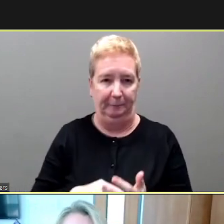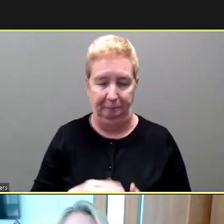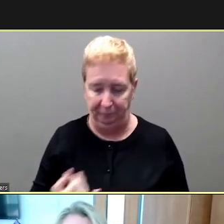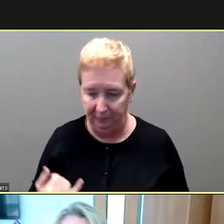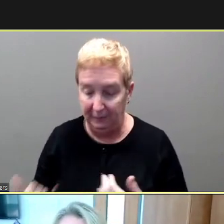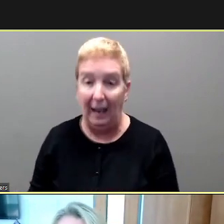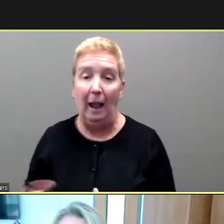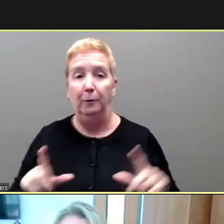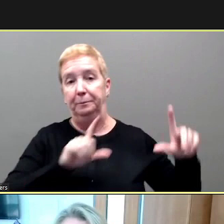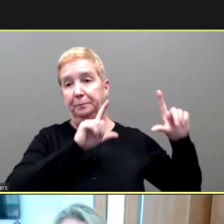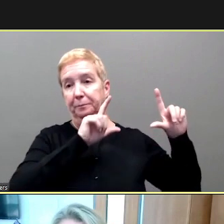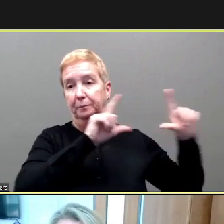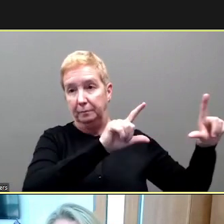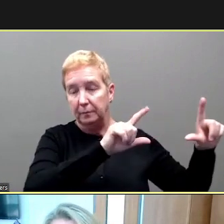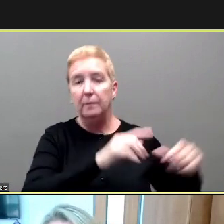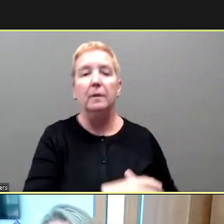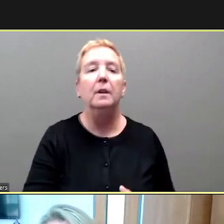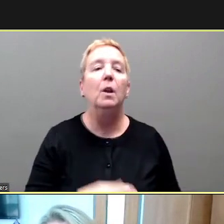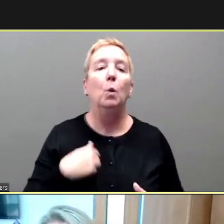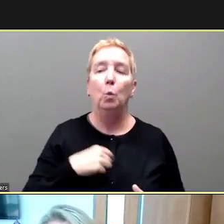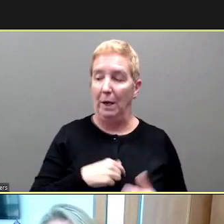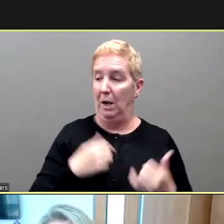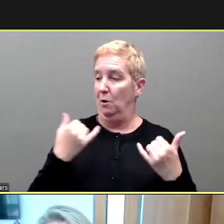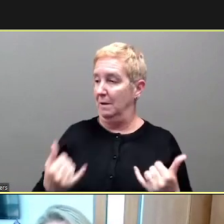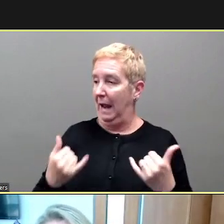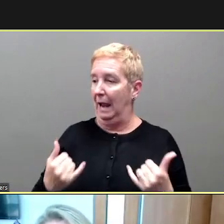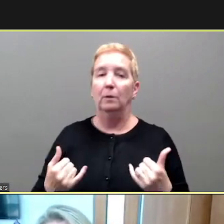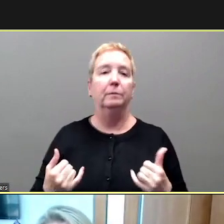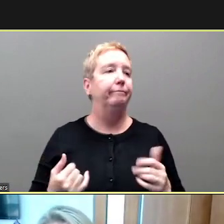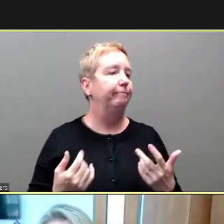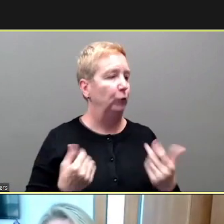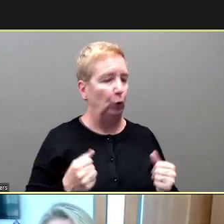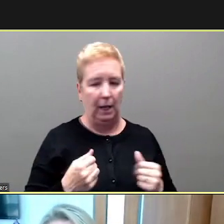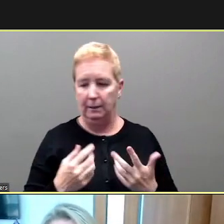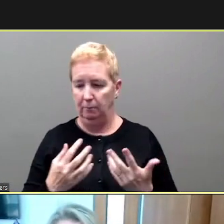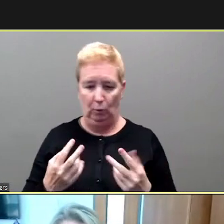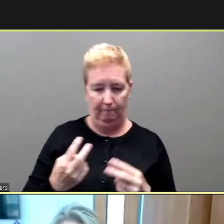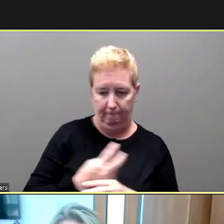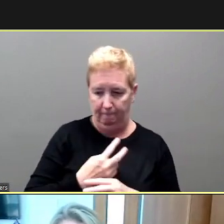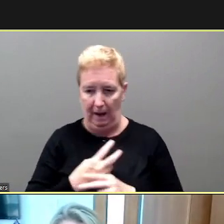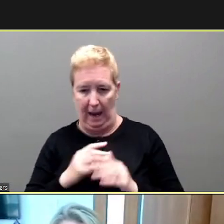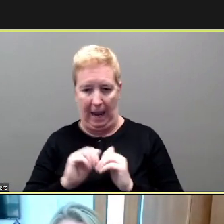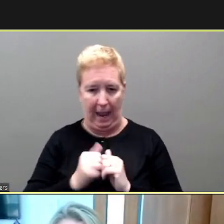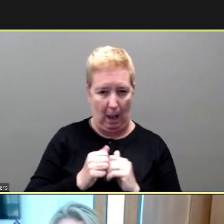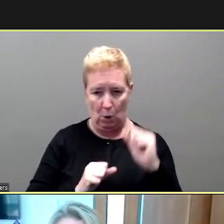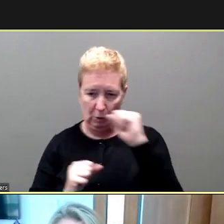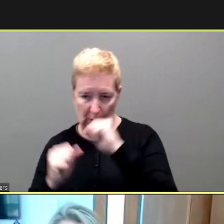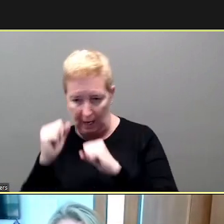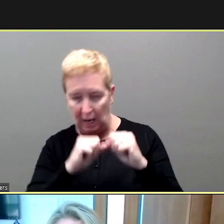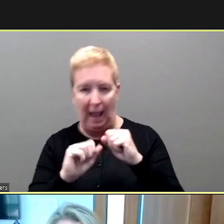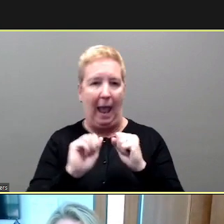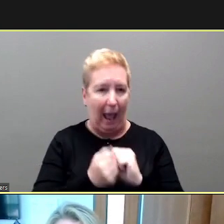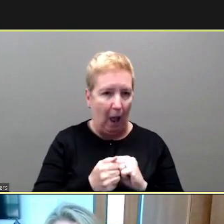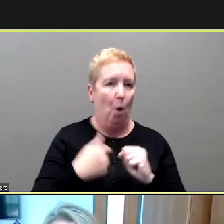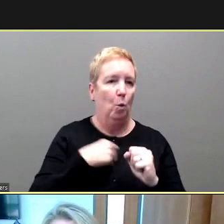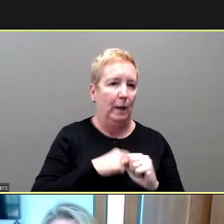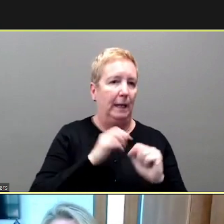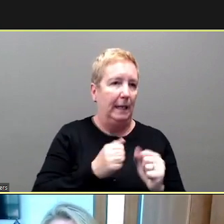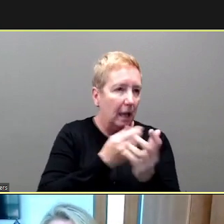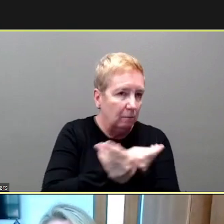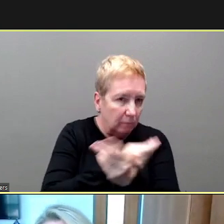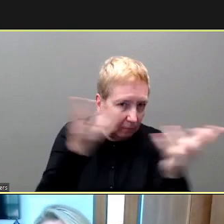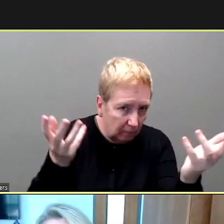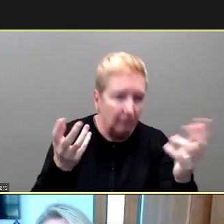The goal, we are actively looking at how we can get shots in arms in long-term